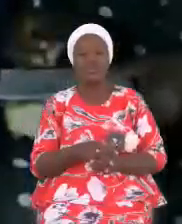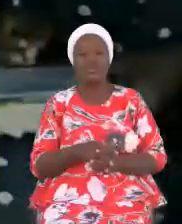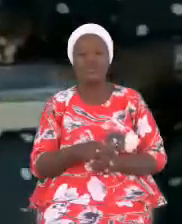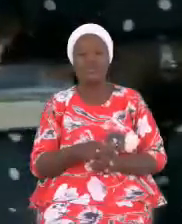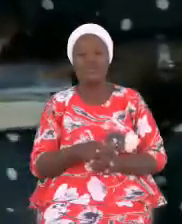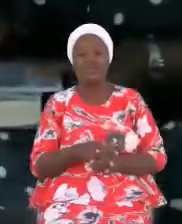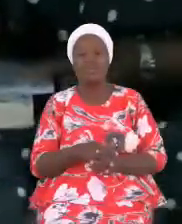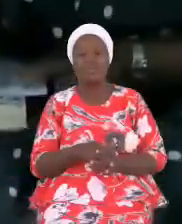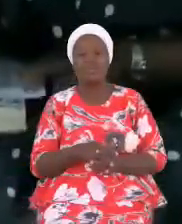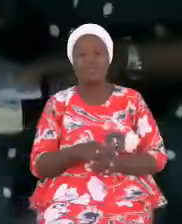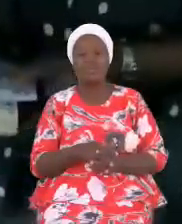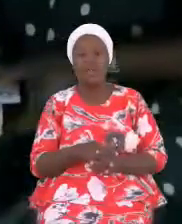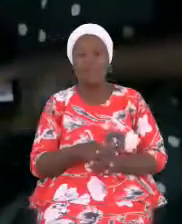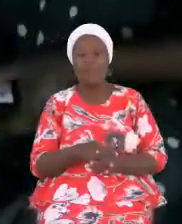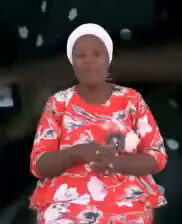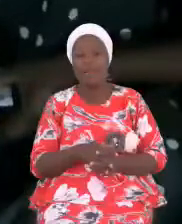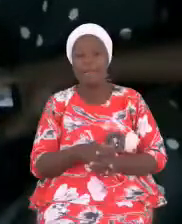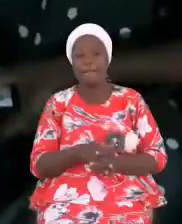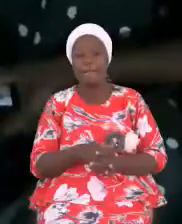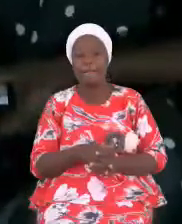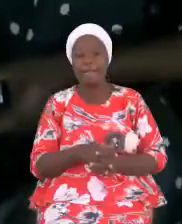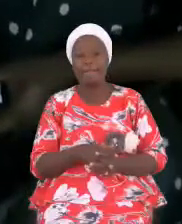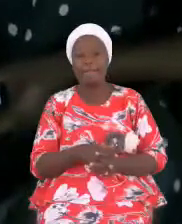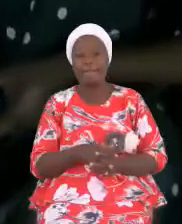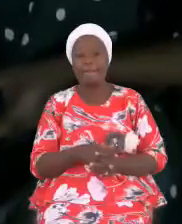to share your own first.